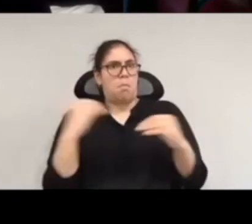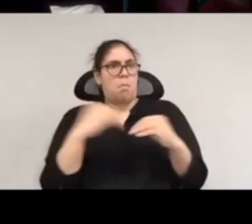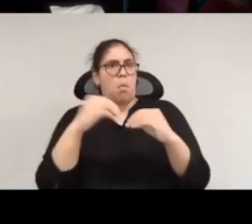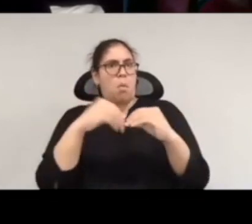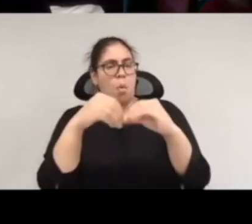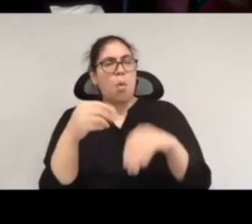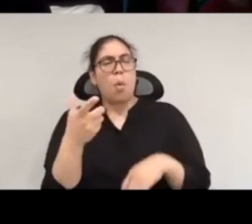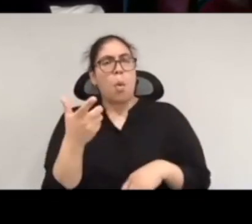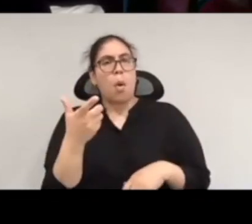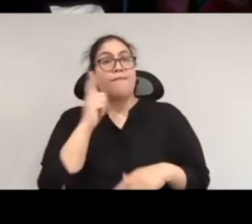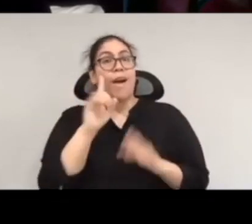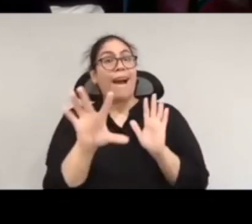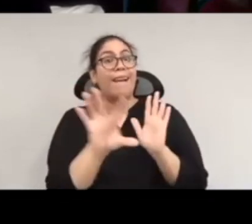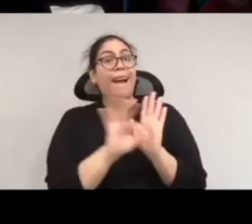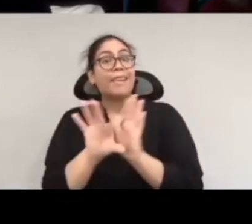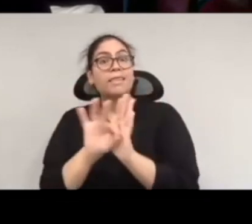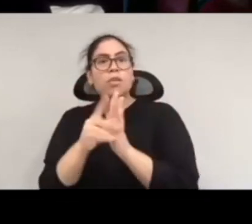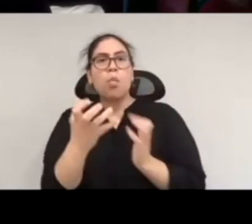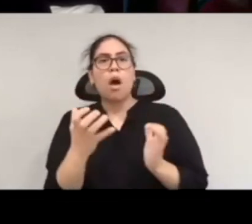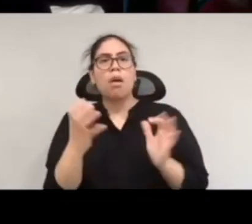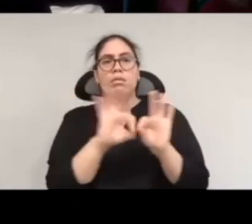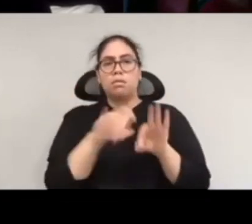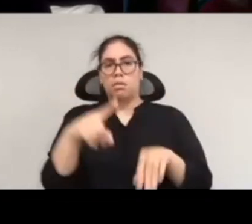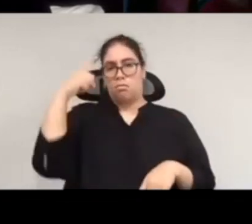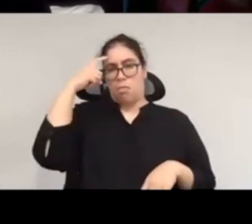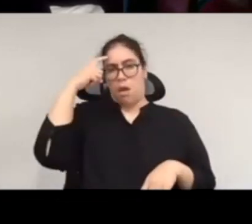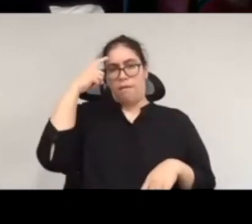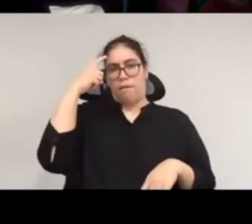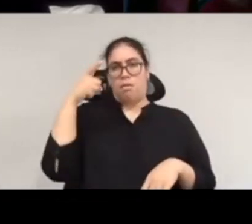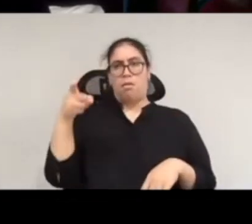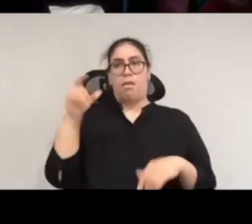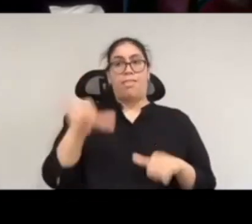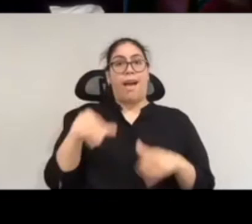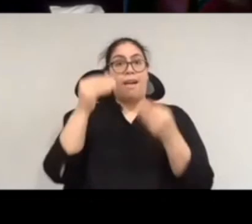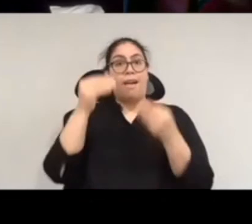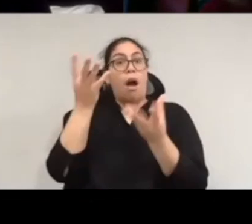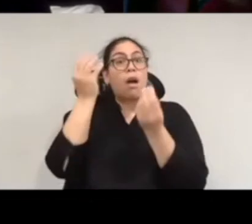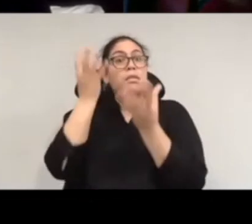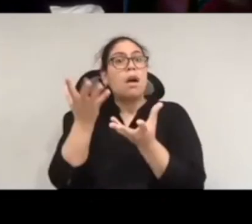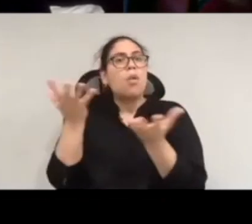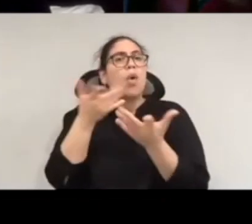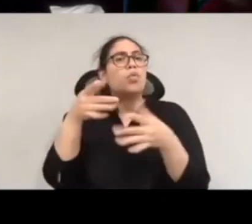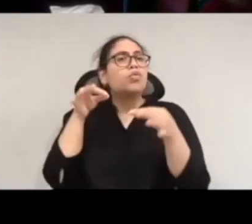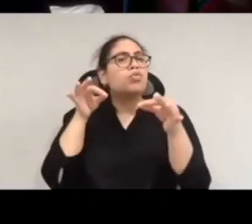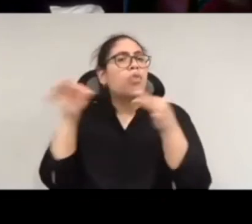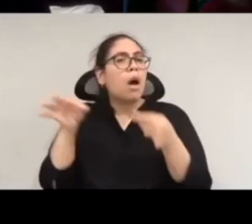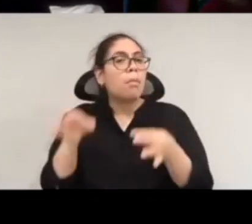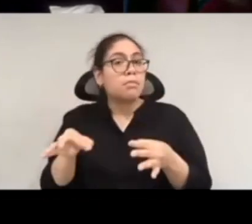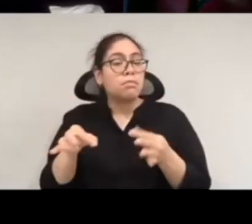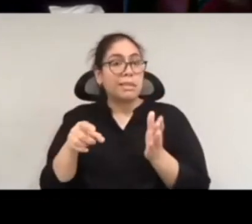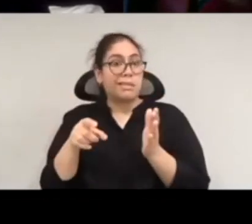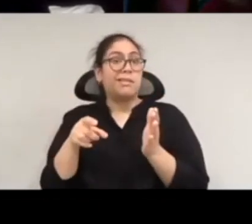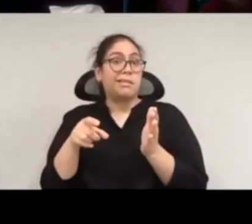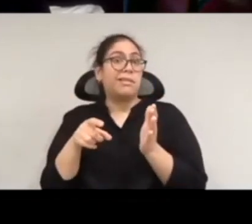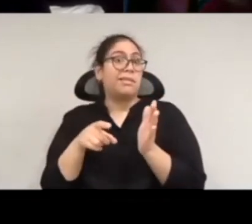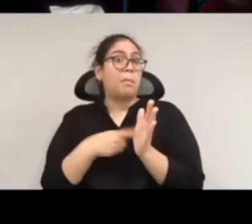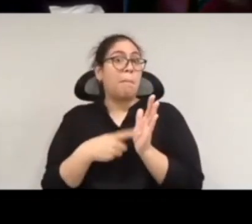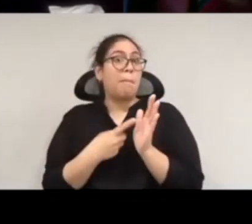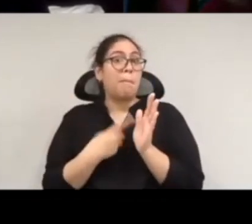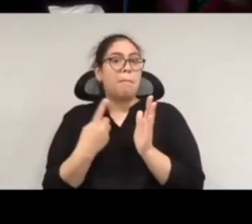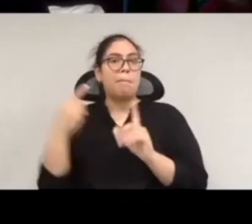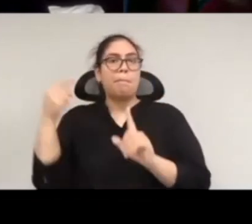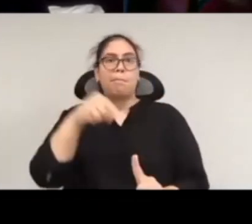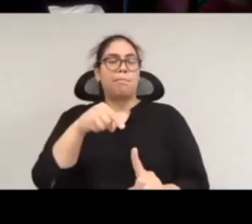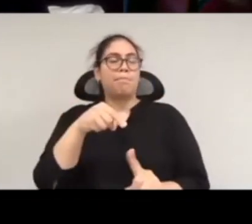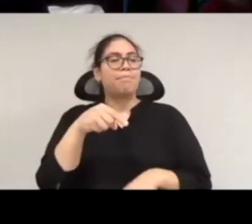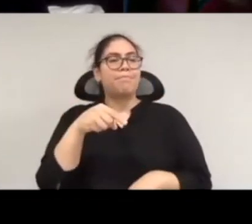want to be mindful of the content that you're describing. And in some cases, it's going to come down to, as Liz was